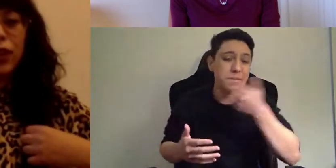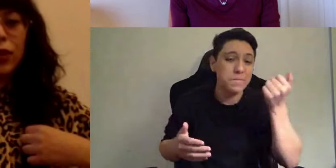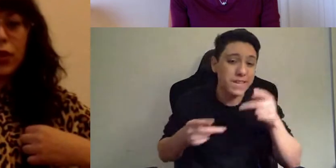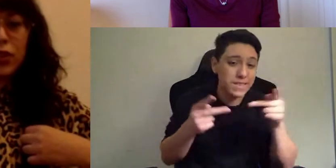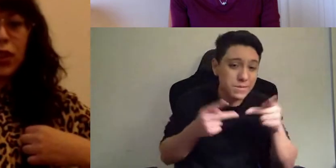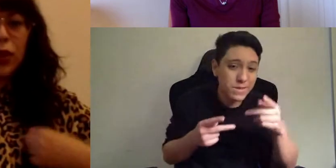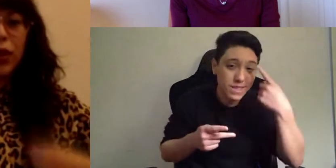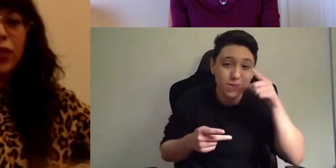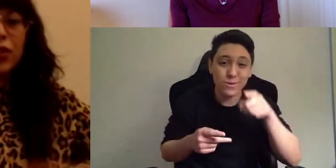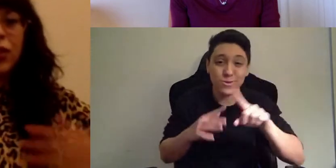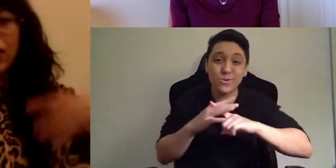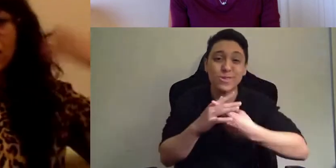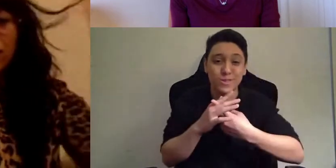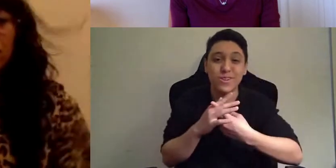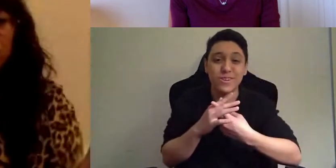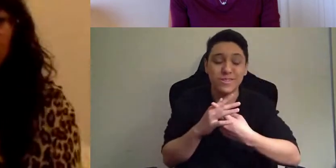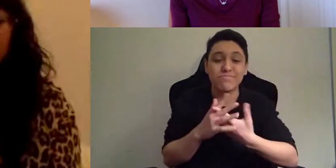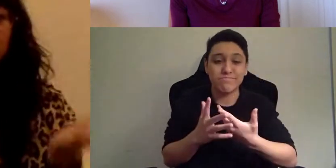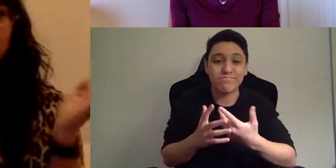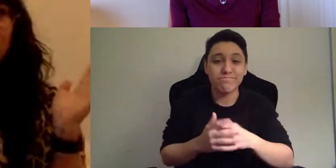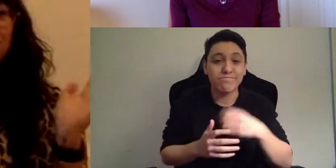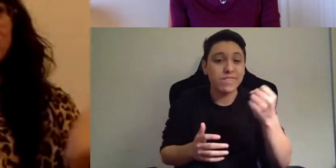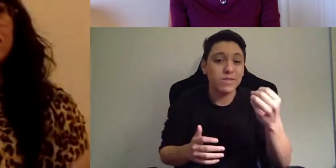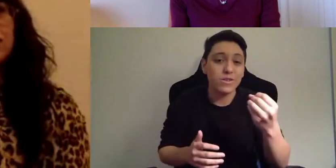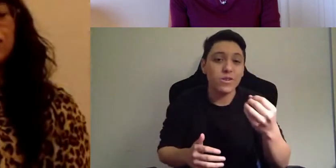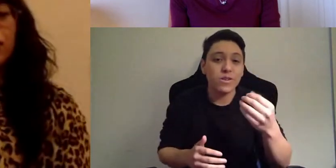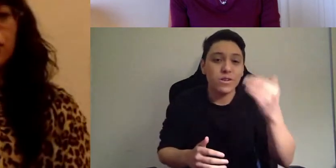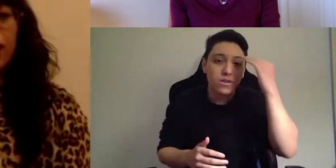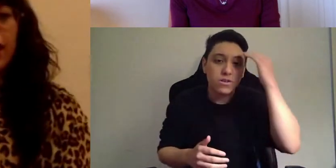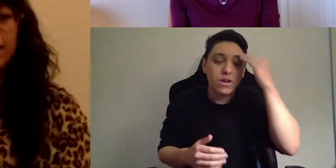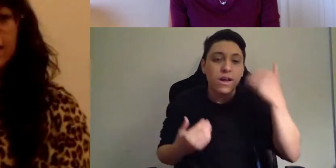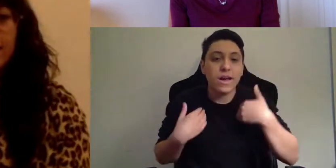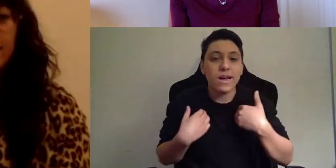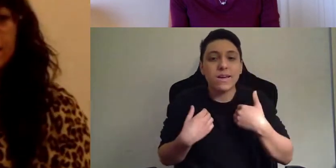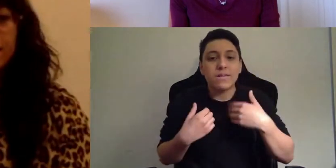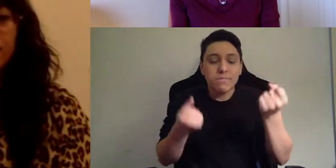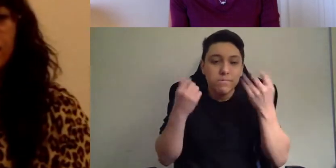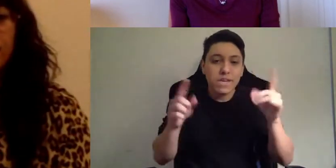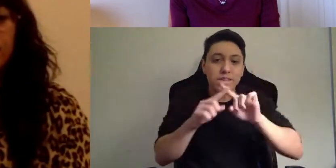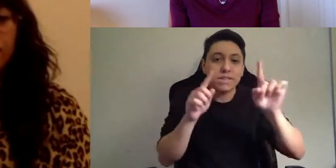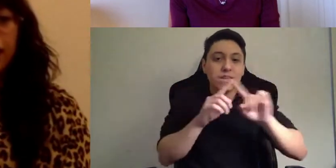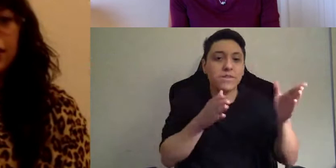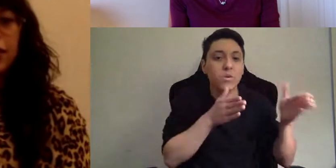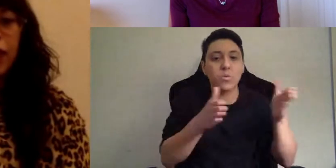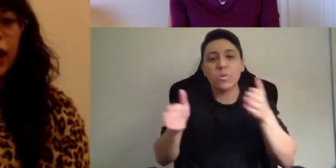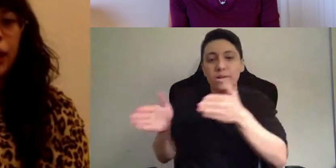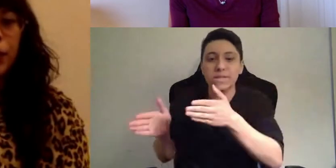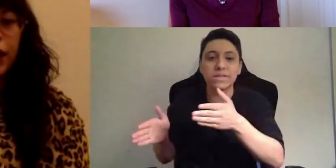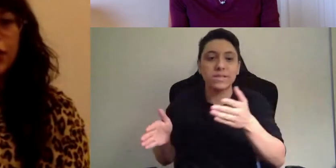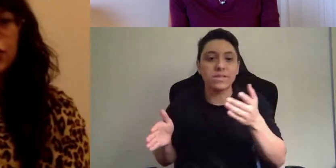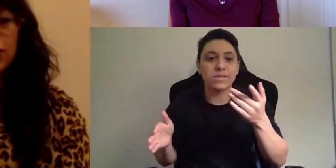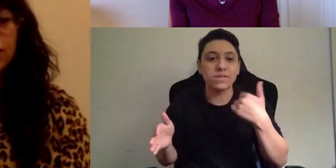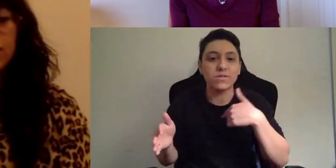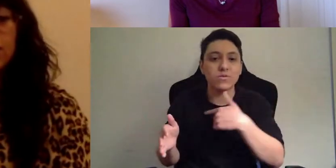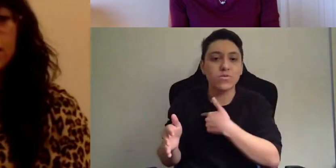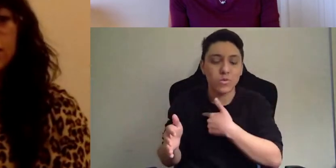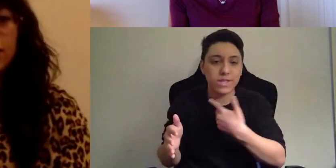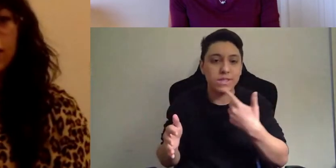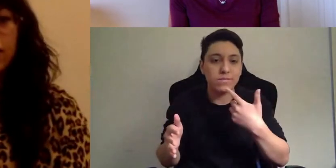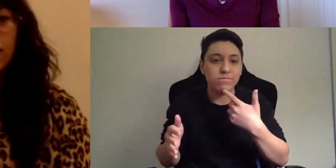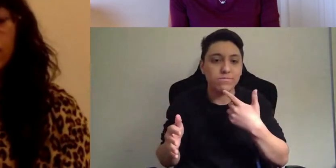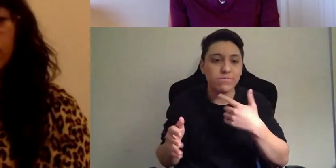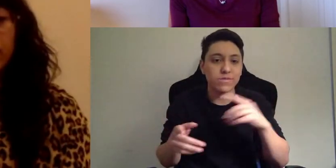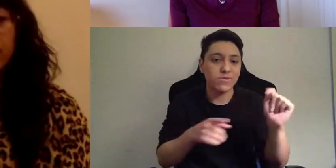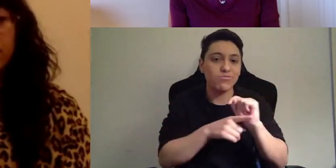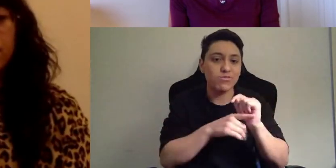place for you to start with. So, you know, there's kind of just like lots of different ways that we as somatic practitioners tend